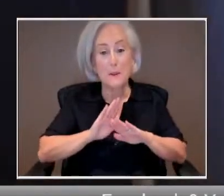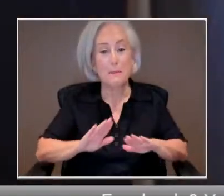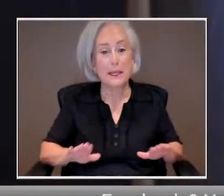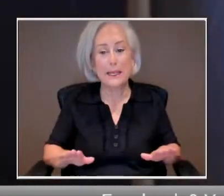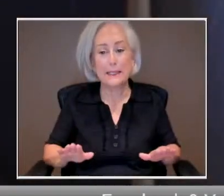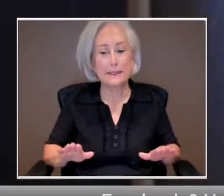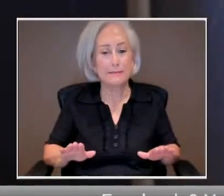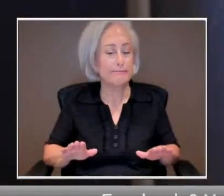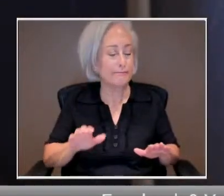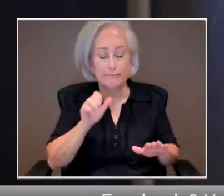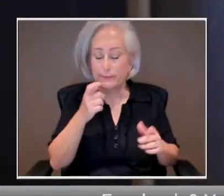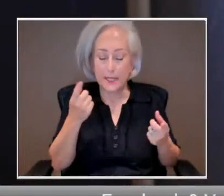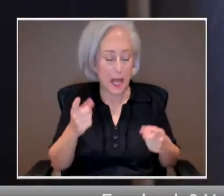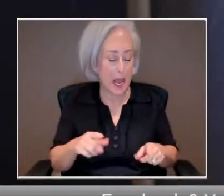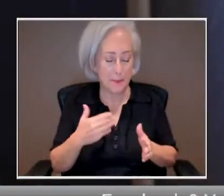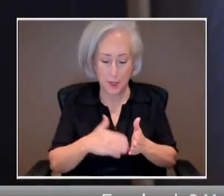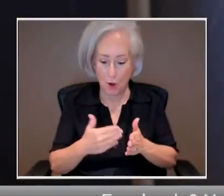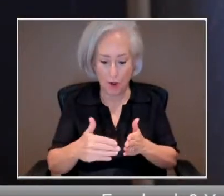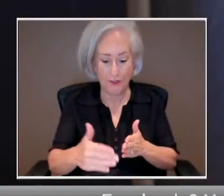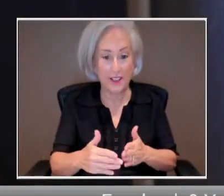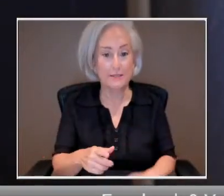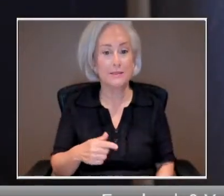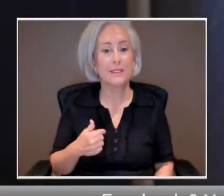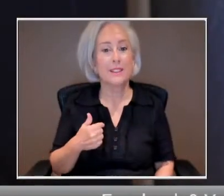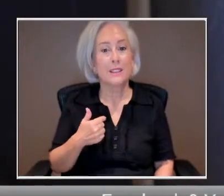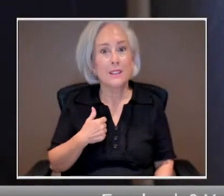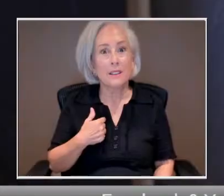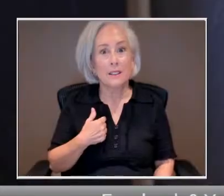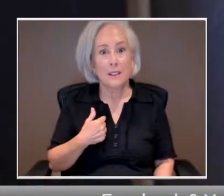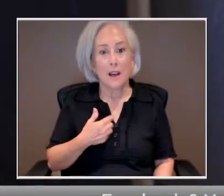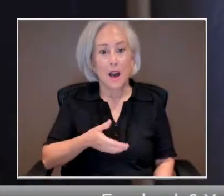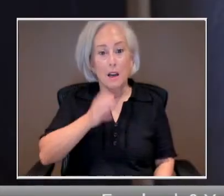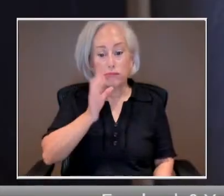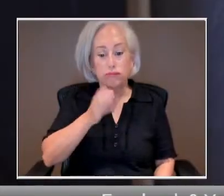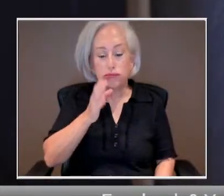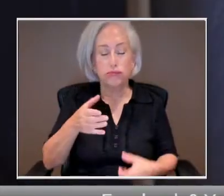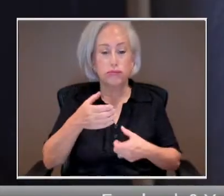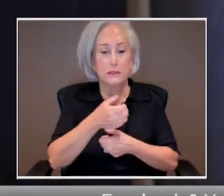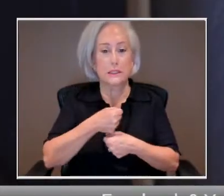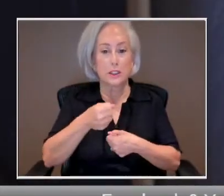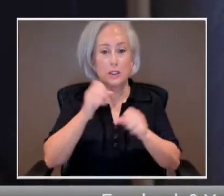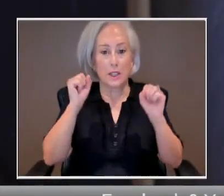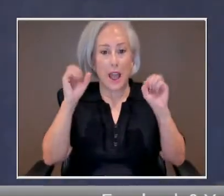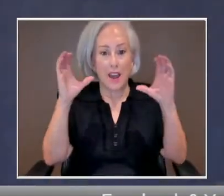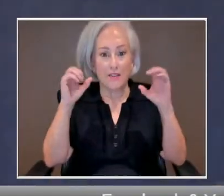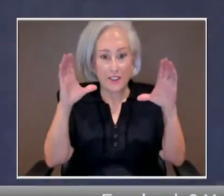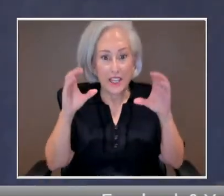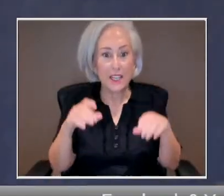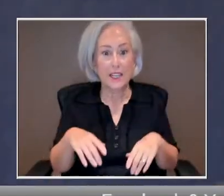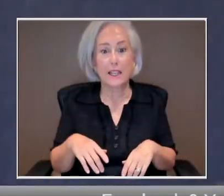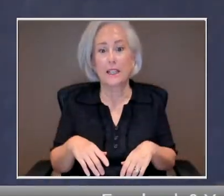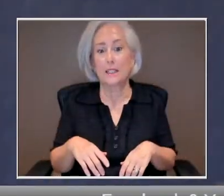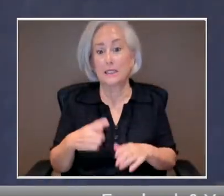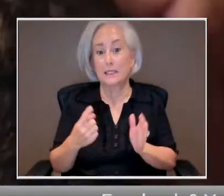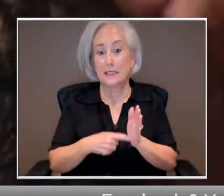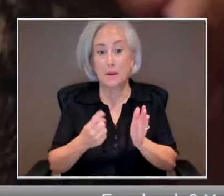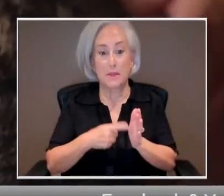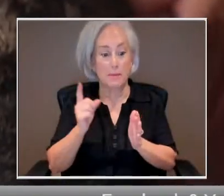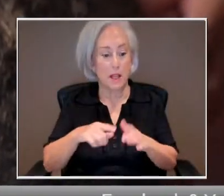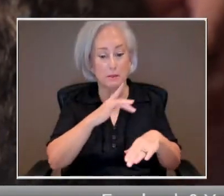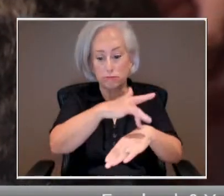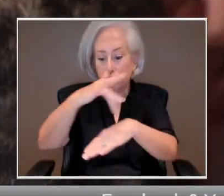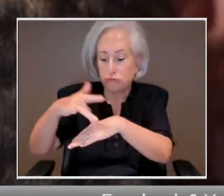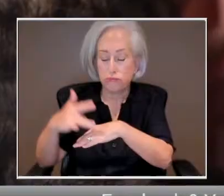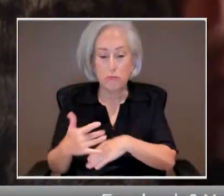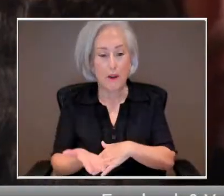I ran on caffeine some days, if I had to, there were some days I had to be 5 places in one day with kids, school events, sporting